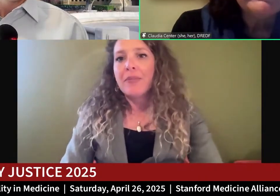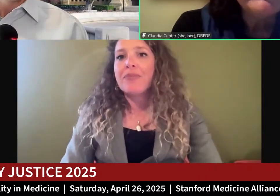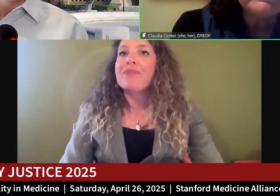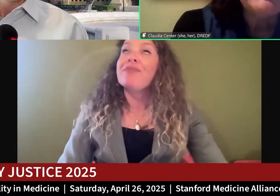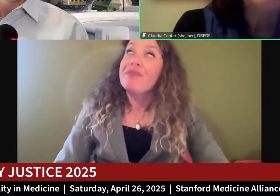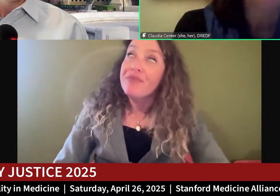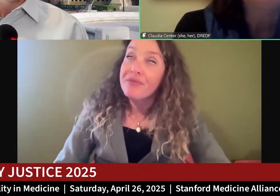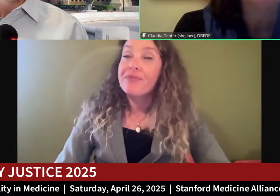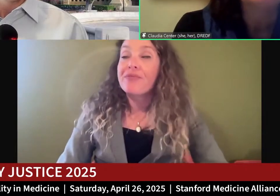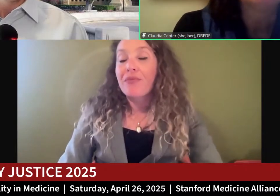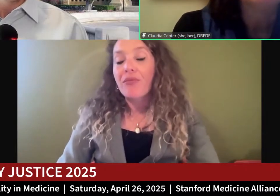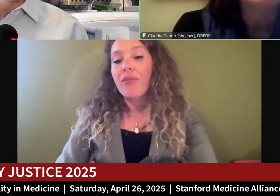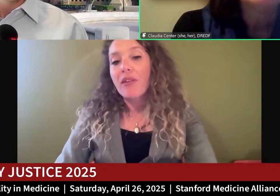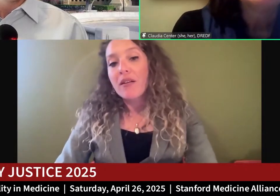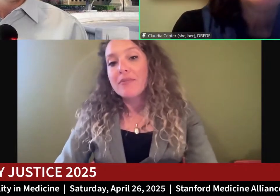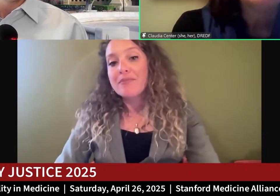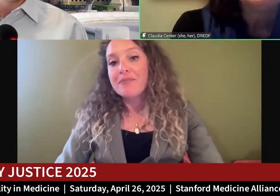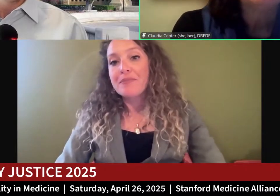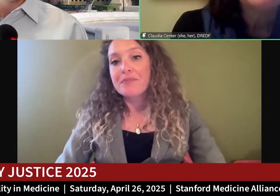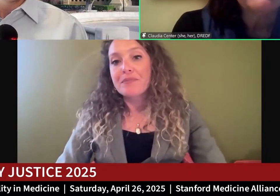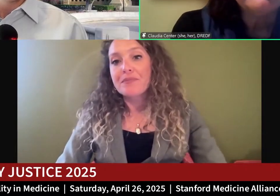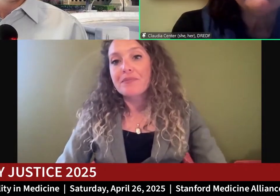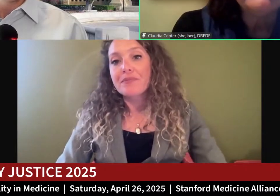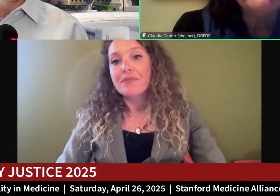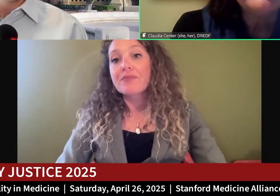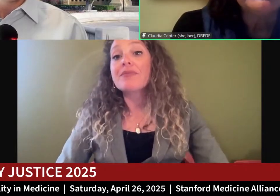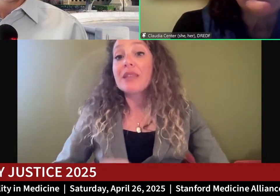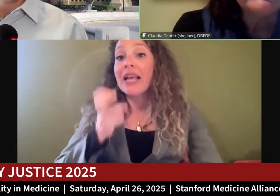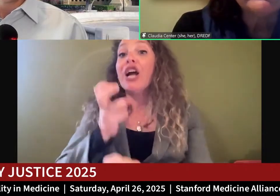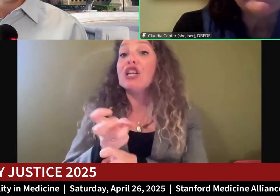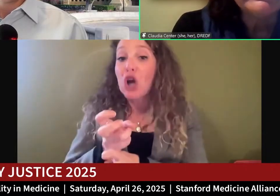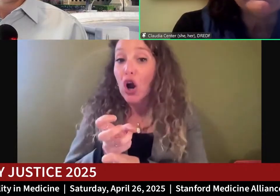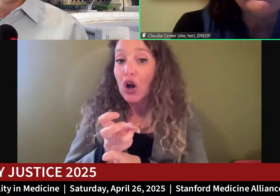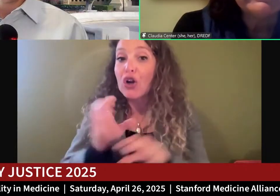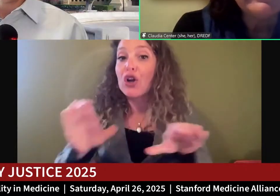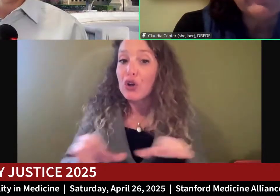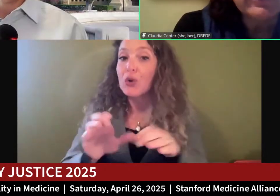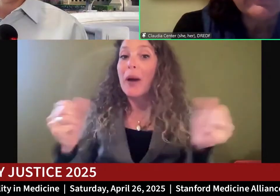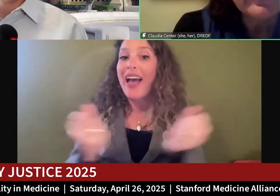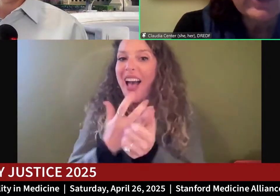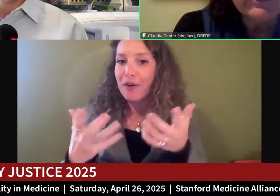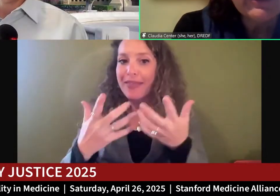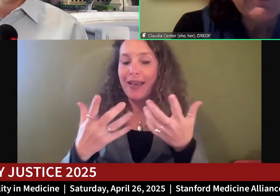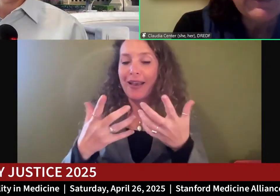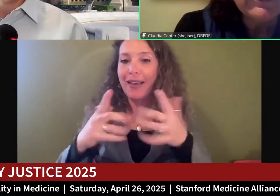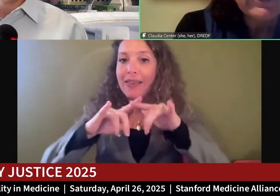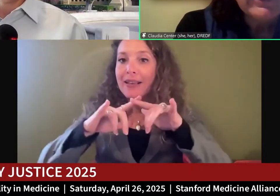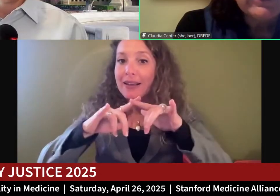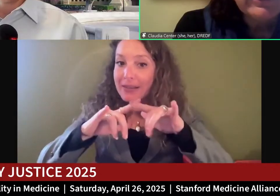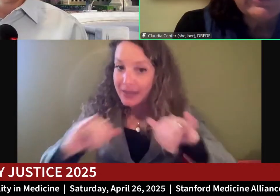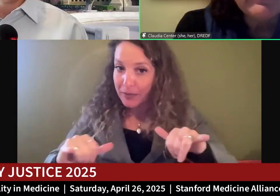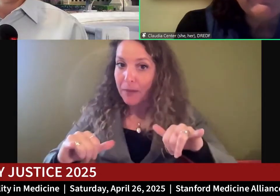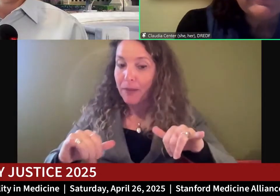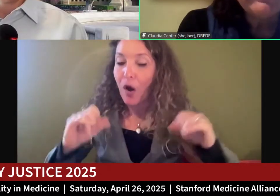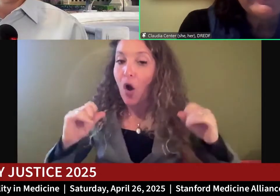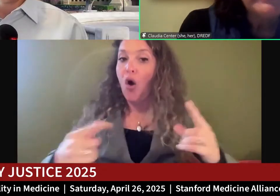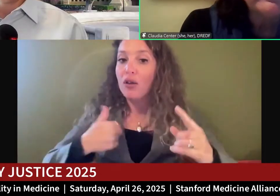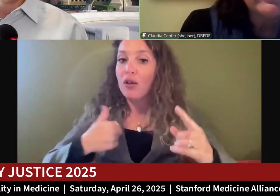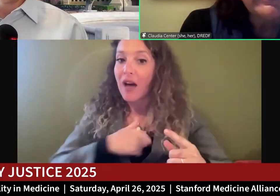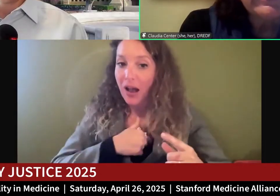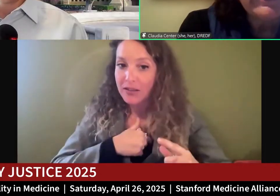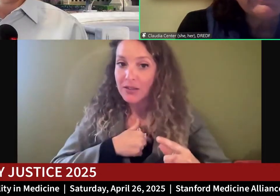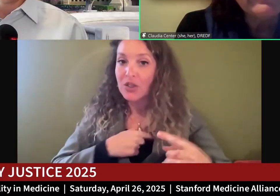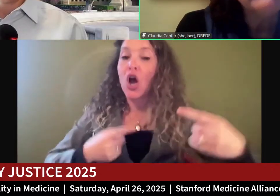But there is, I mean, it is hard to do it all, and I think we're all struggling, but the